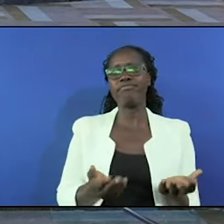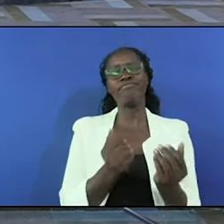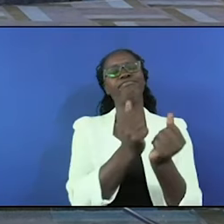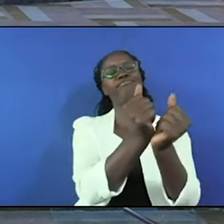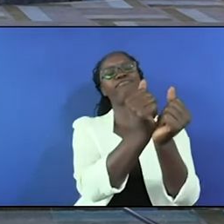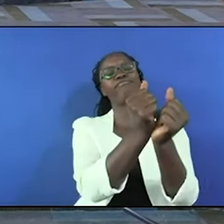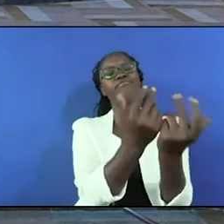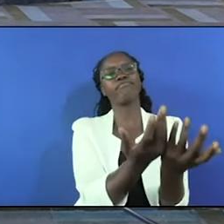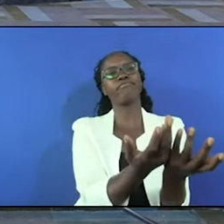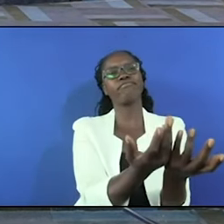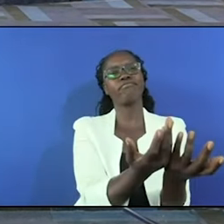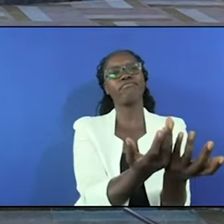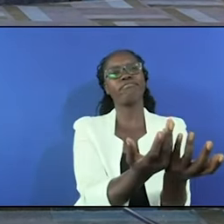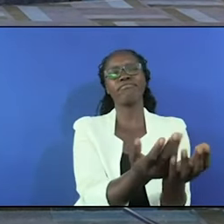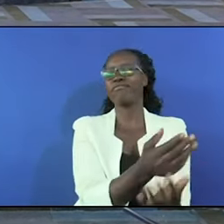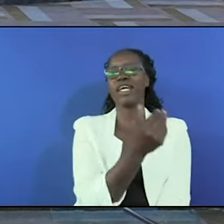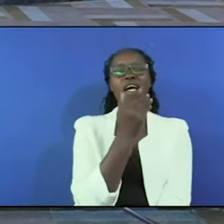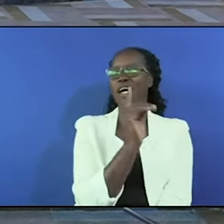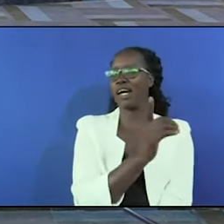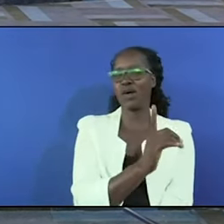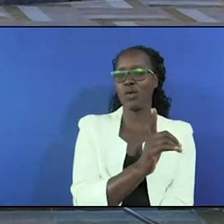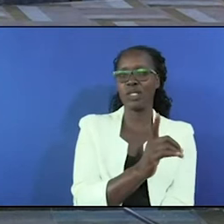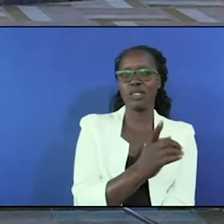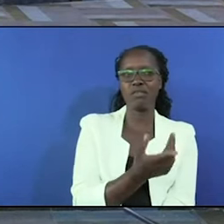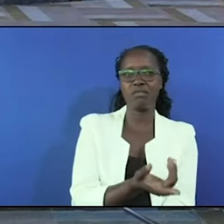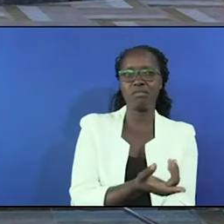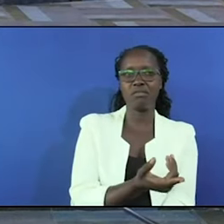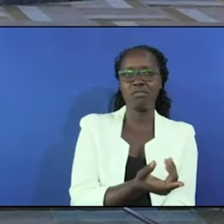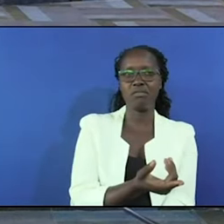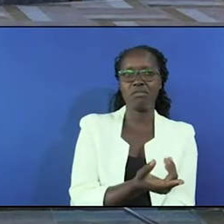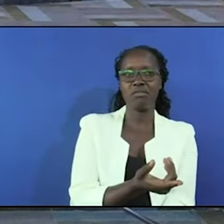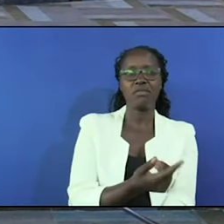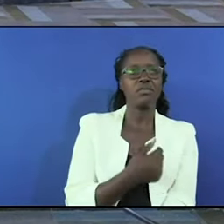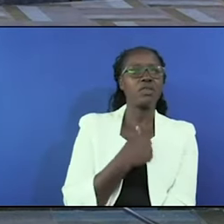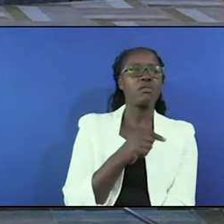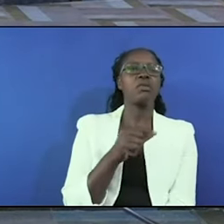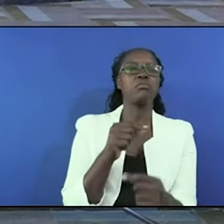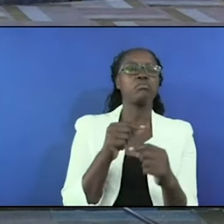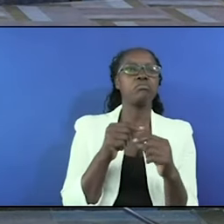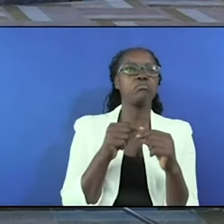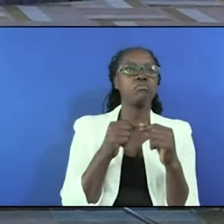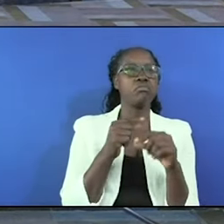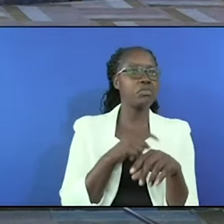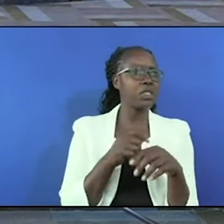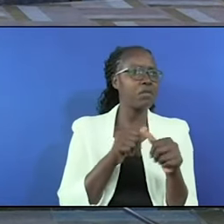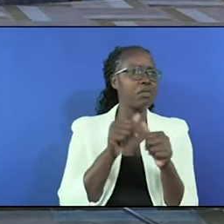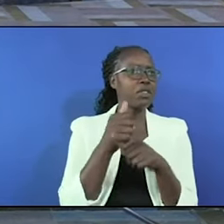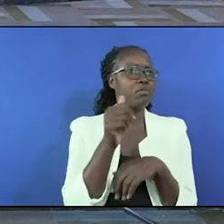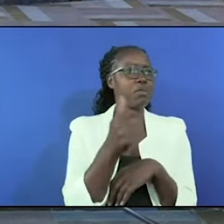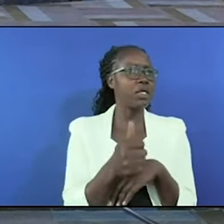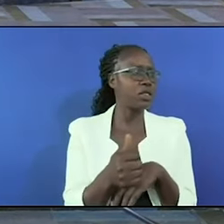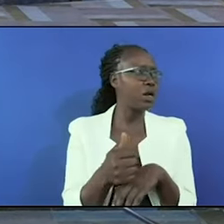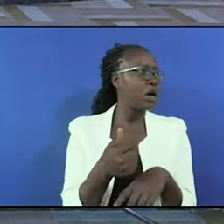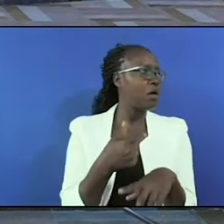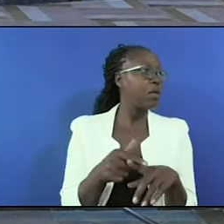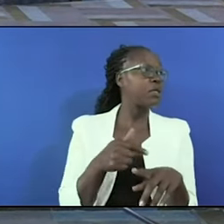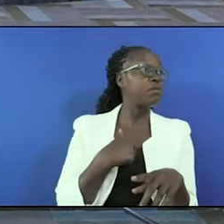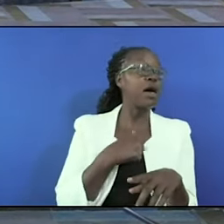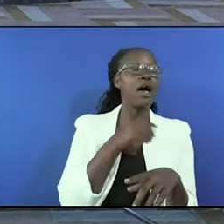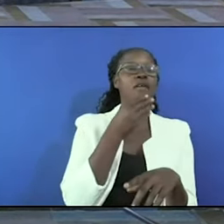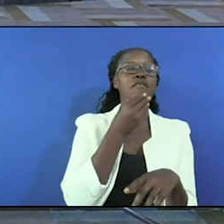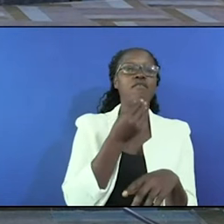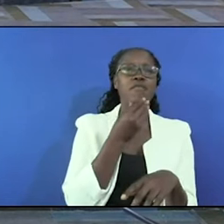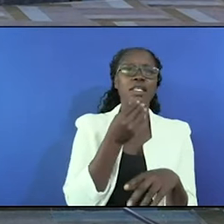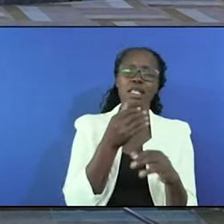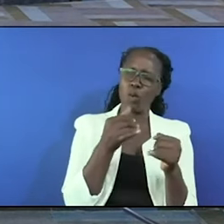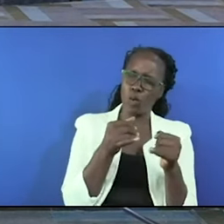You know, I'm telling you shortly my story. I will tell you, my time is not so much far spent. But let me tell you, my father was